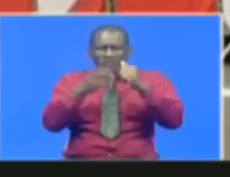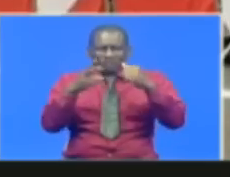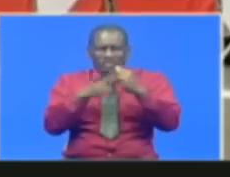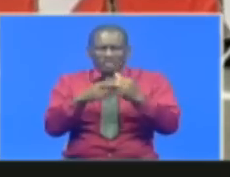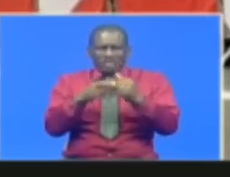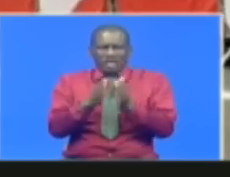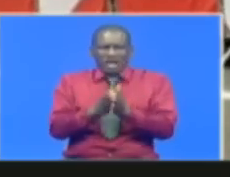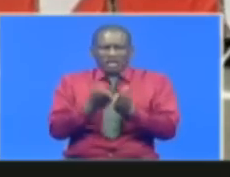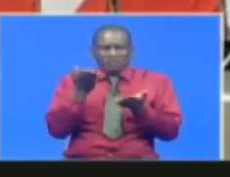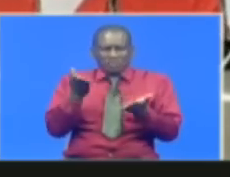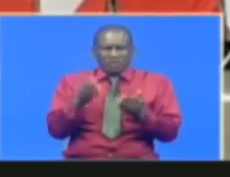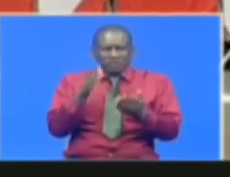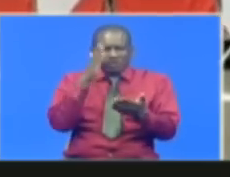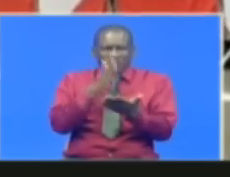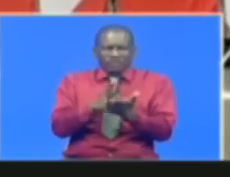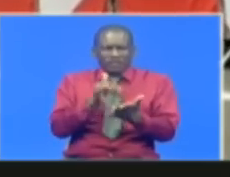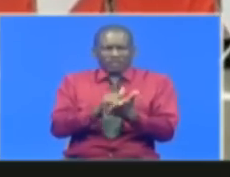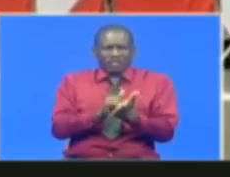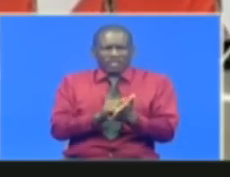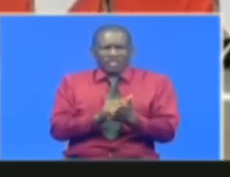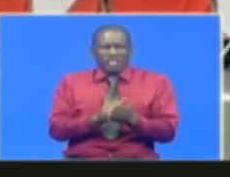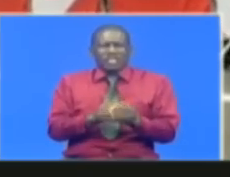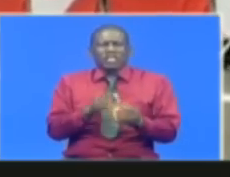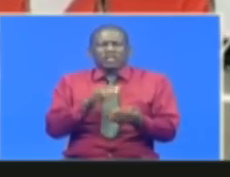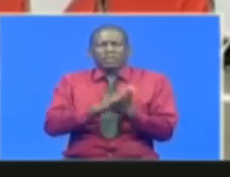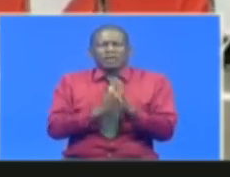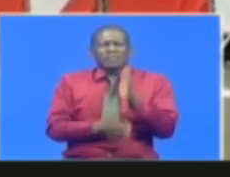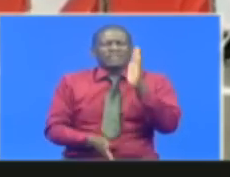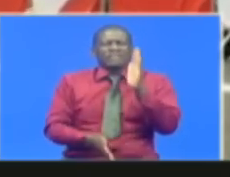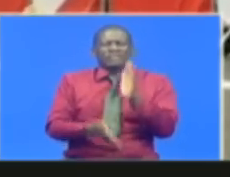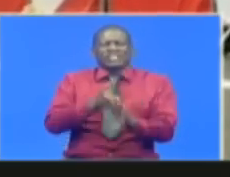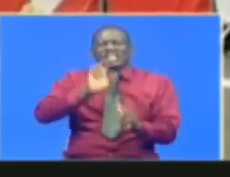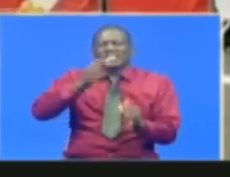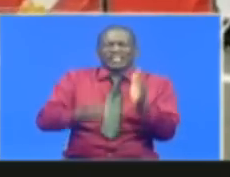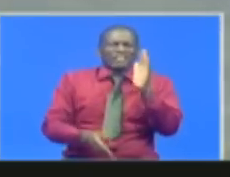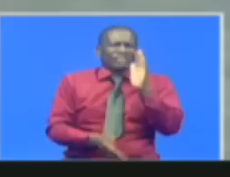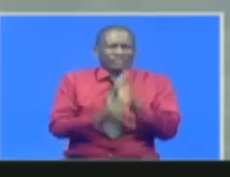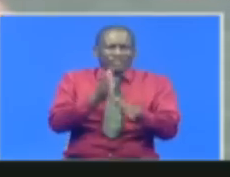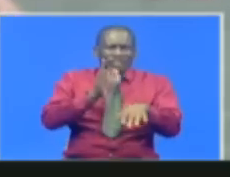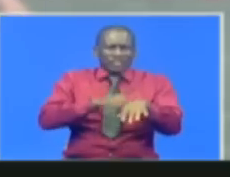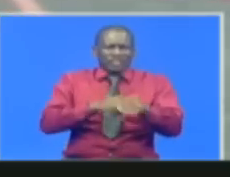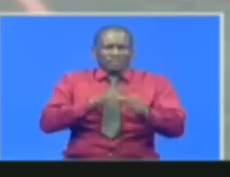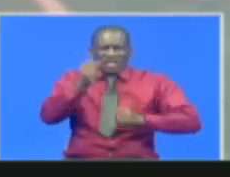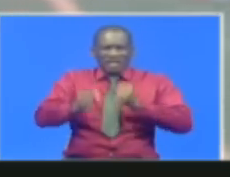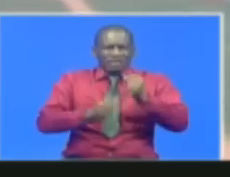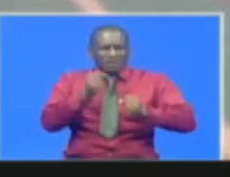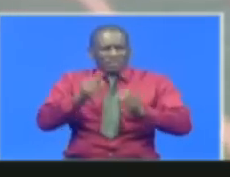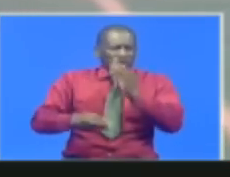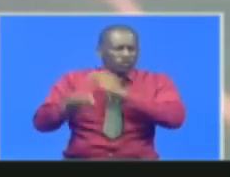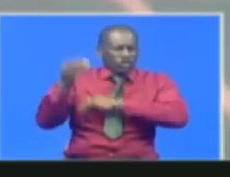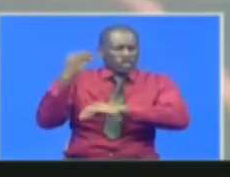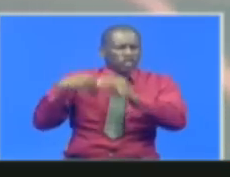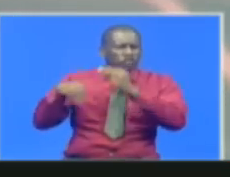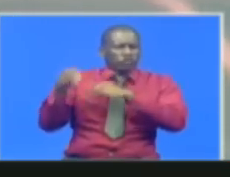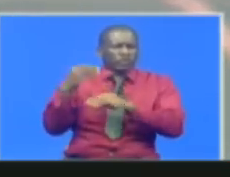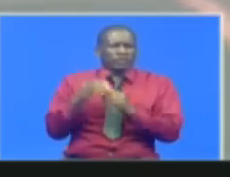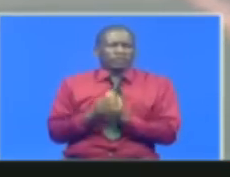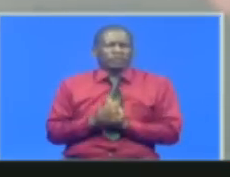buoyed by the fact that he's since set the fastest and second fastest times in marathon history.